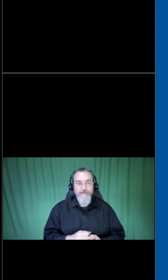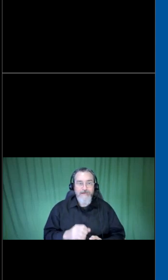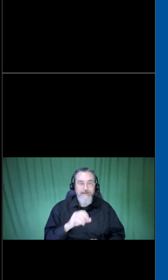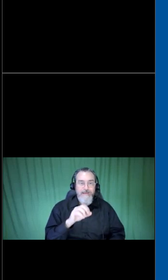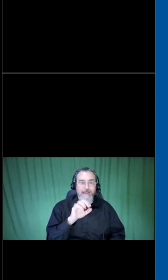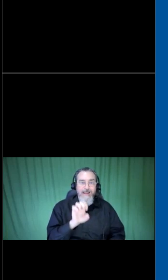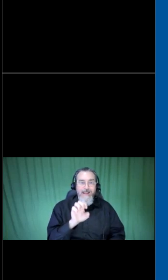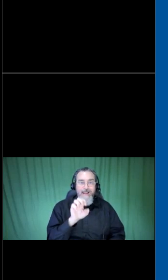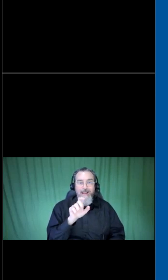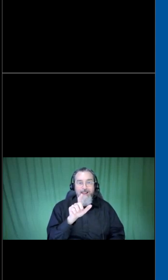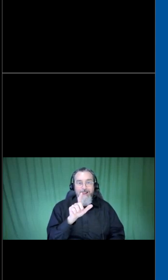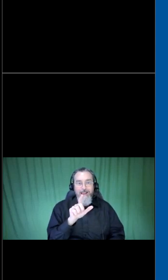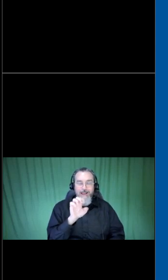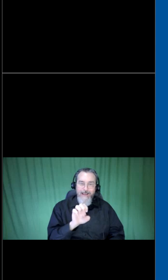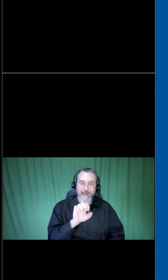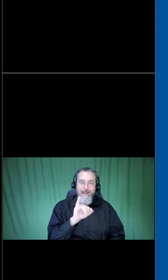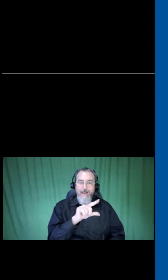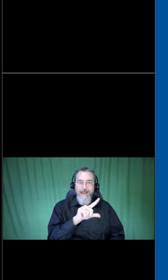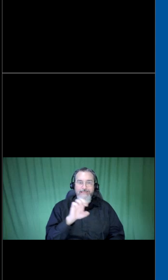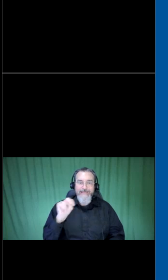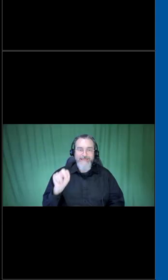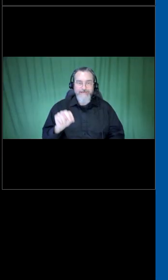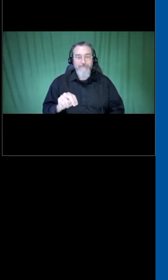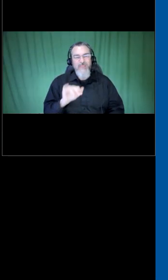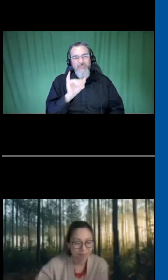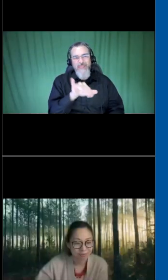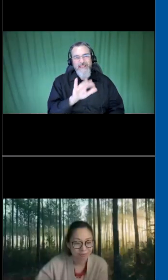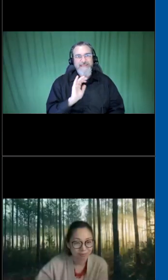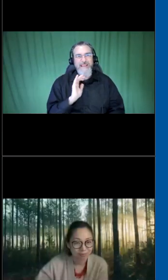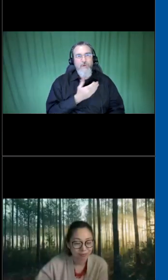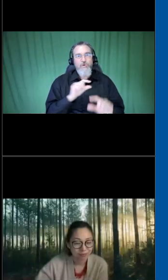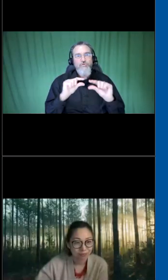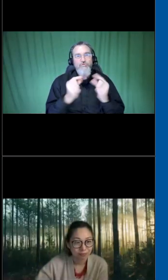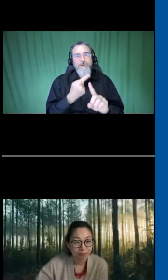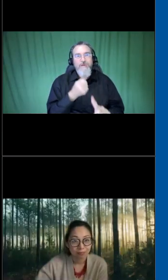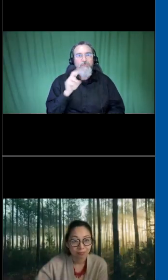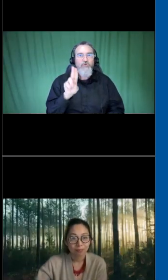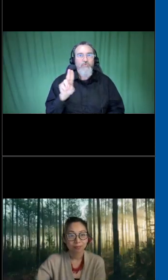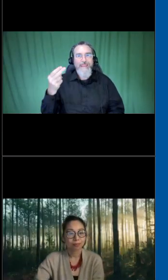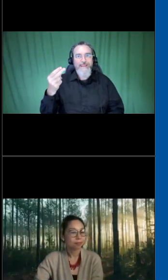Nally. And so that's our group from the UH side. Next slide, please.